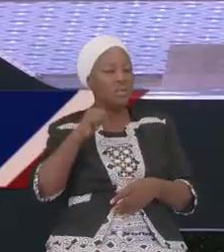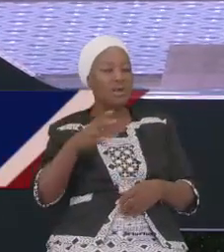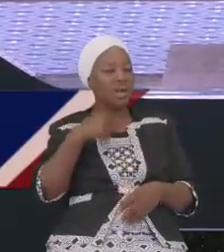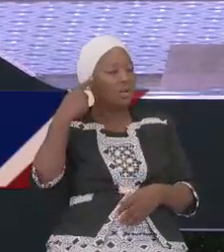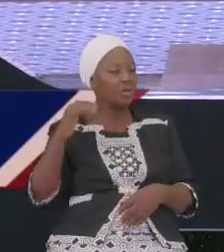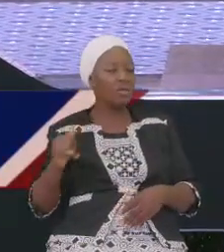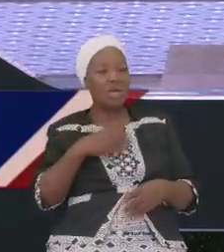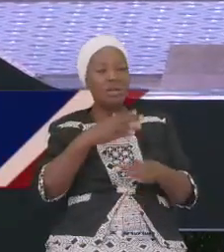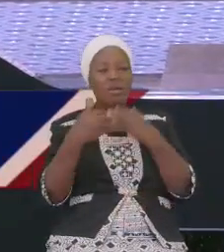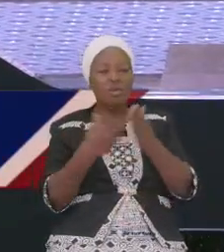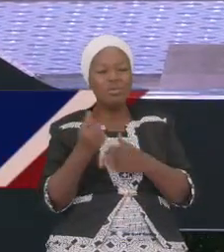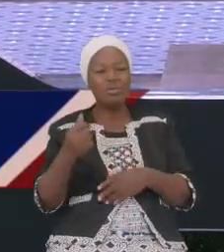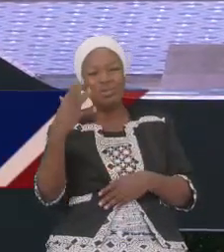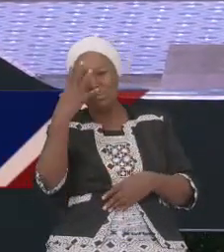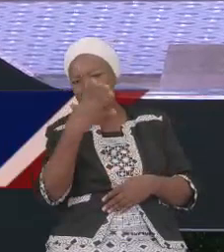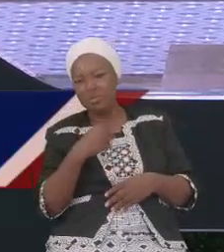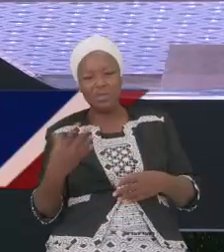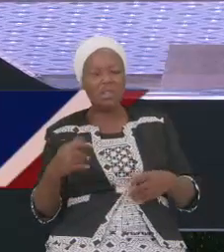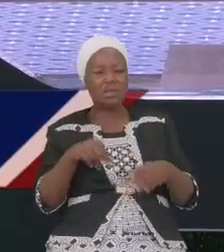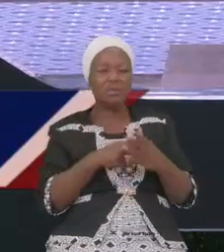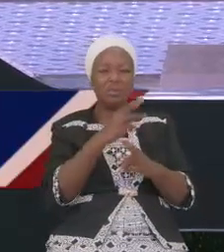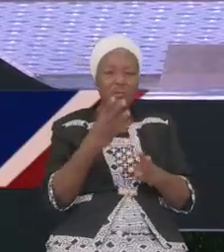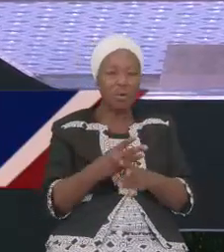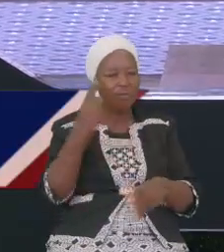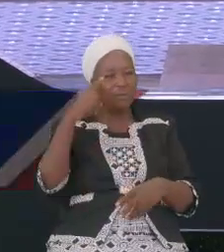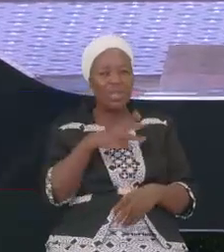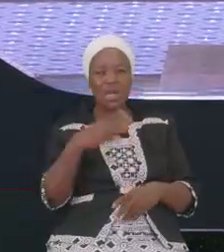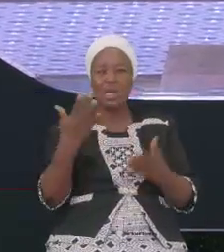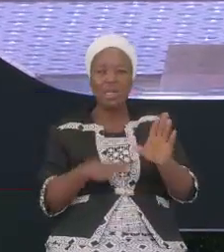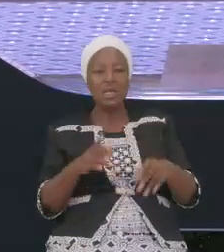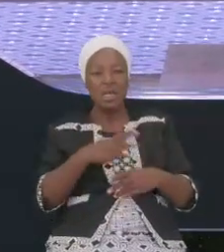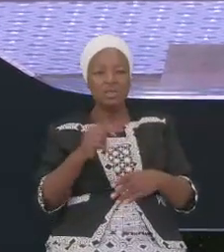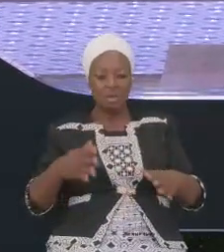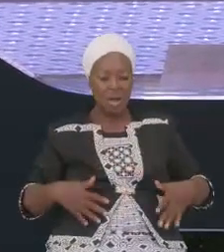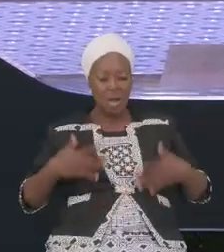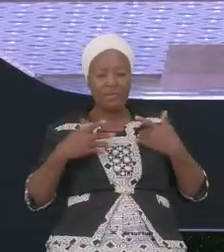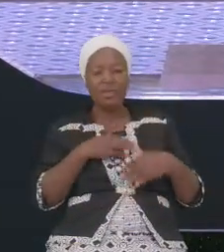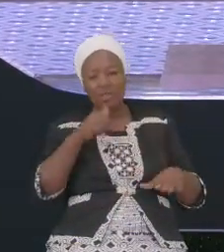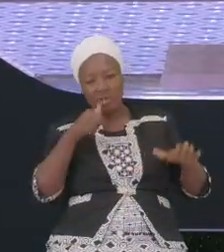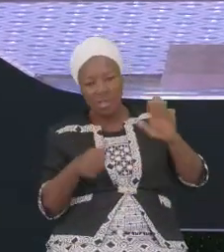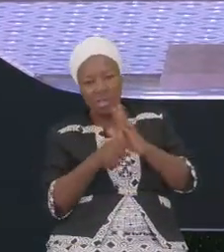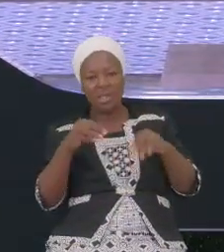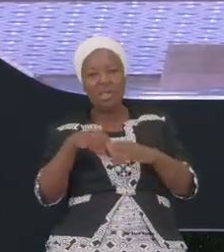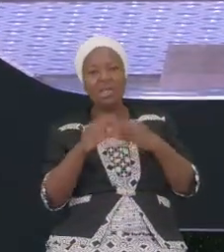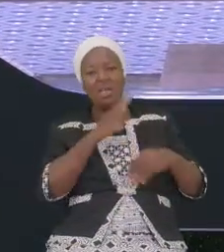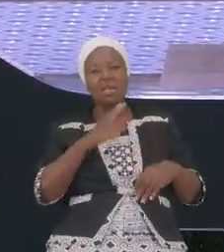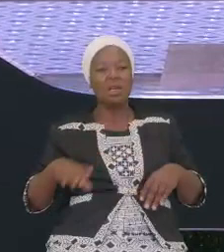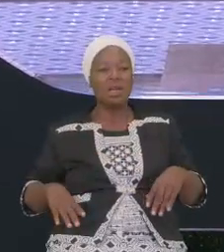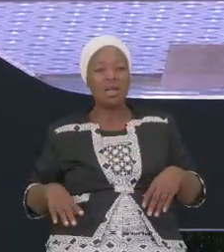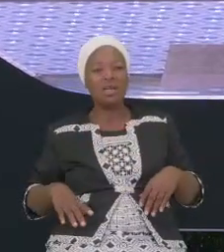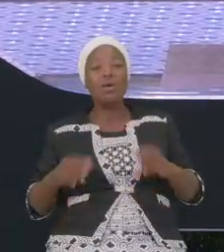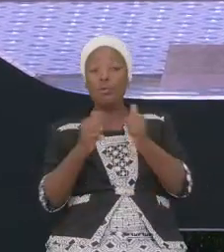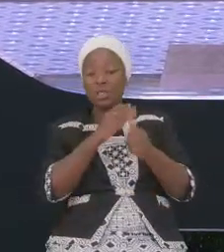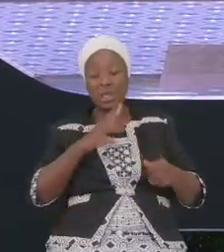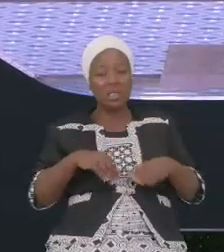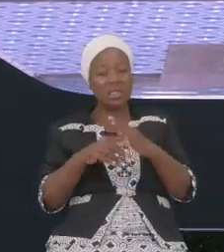the trinkets of the world. For ye are dead and your life is hid with Christ in God. And then in verse 4 it